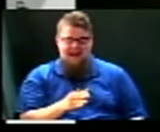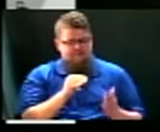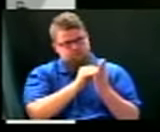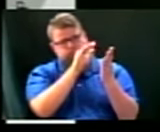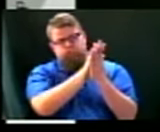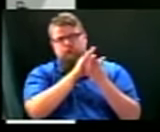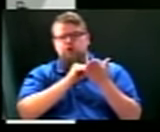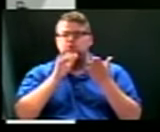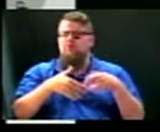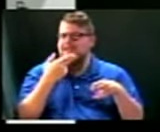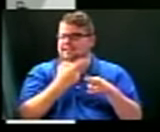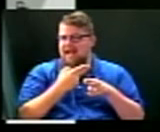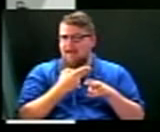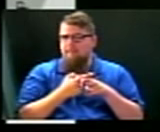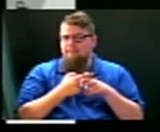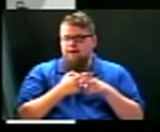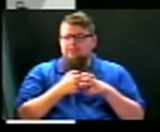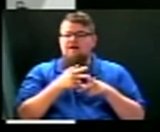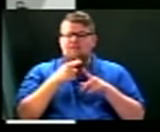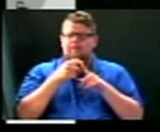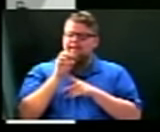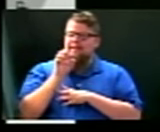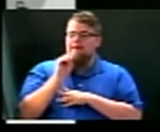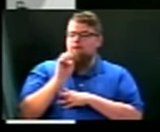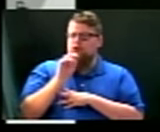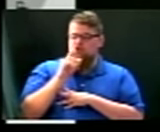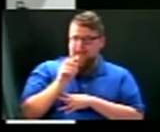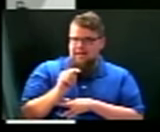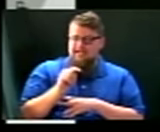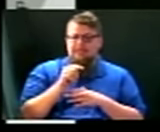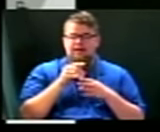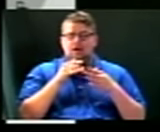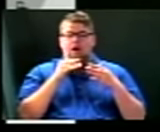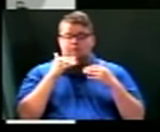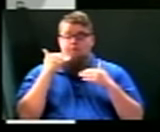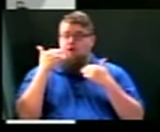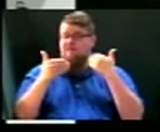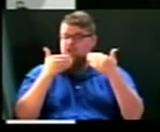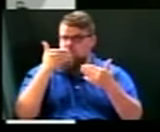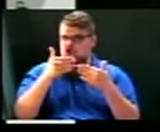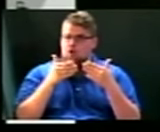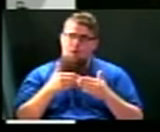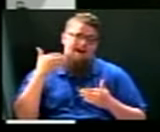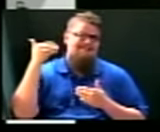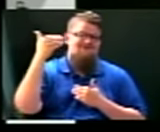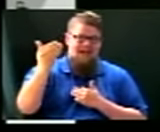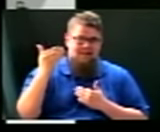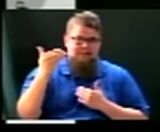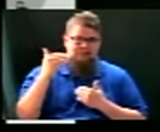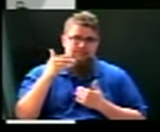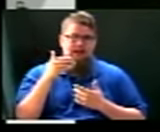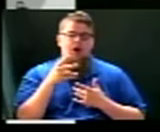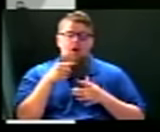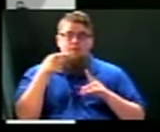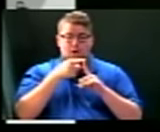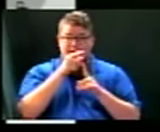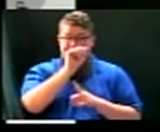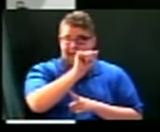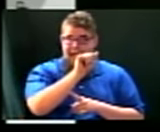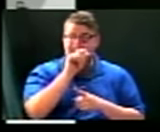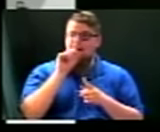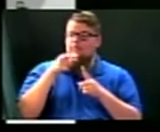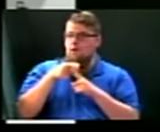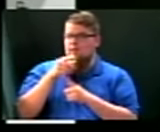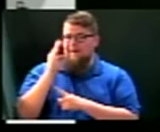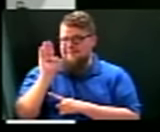name on it. They're identified by emergent, proficient, and advanced, and point A, and then point B later